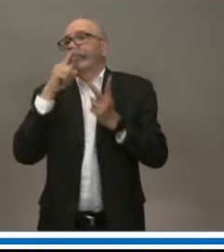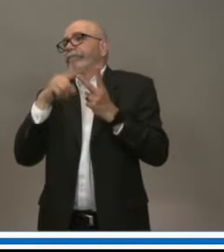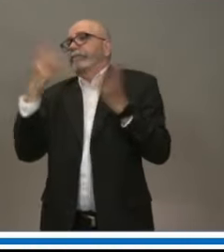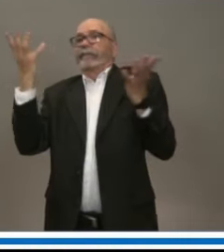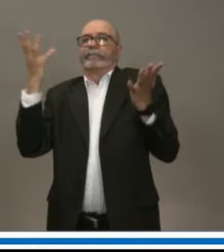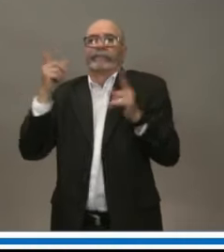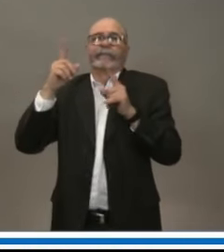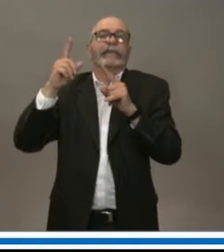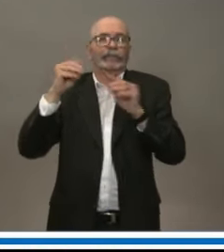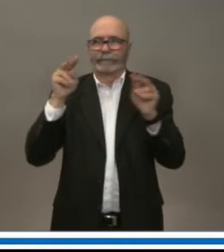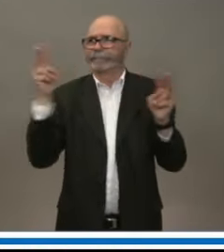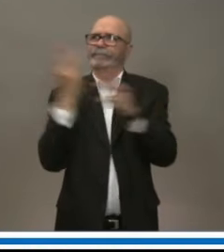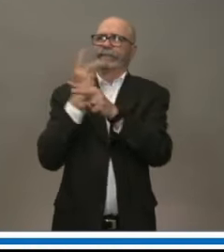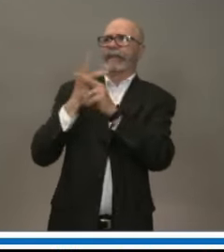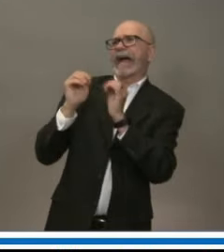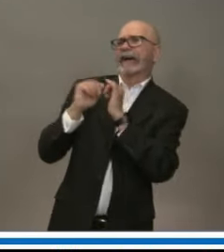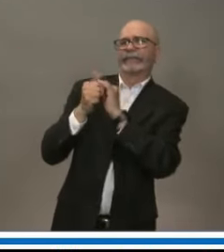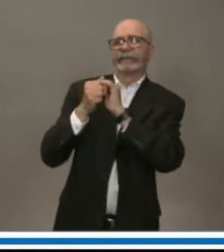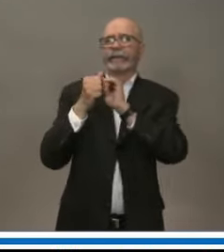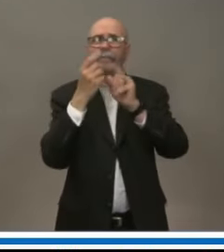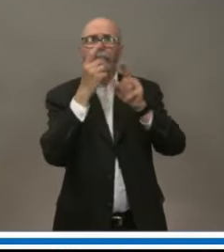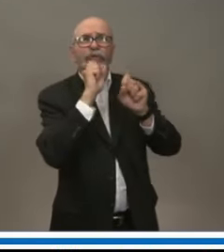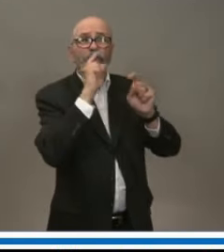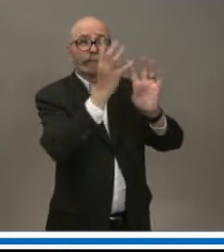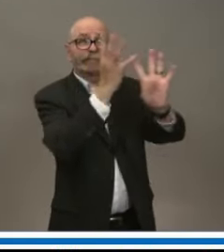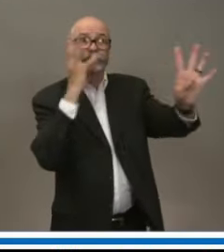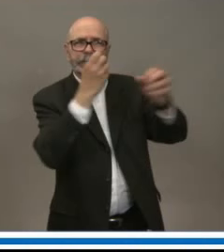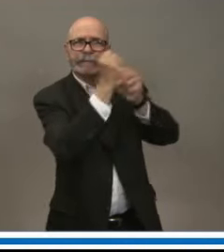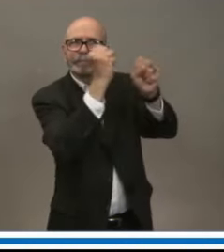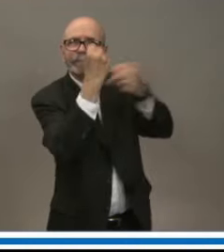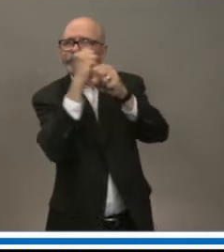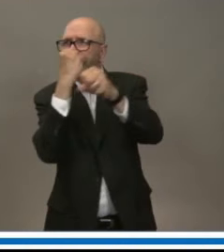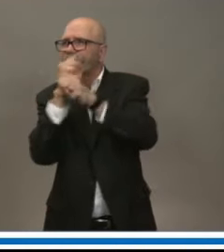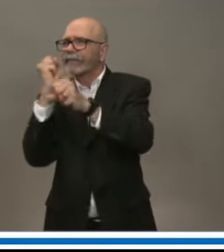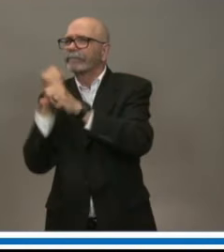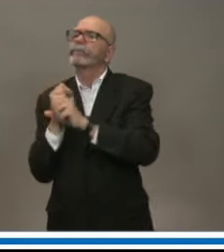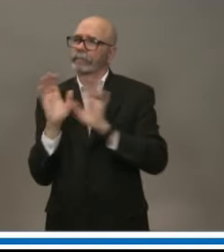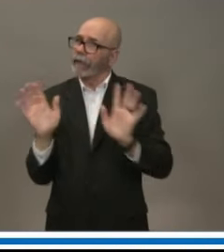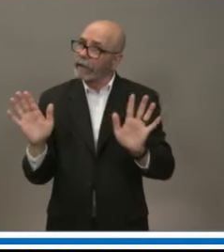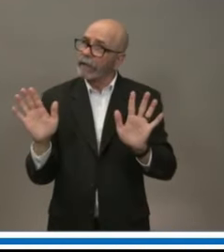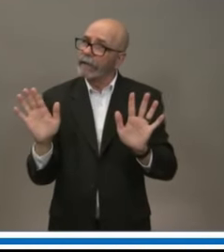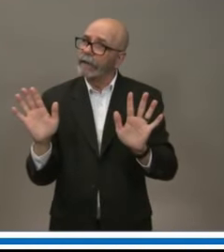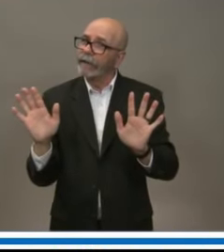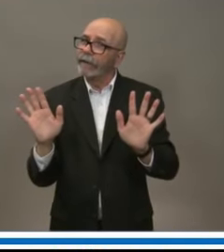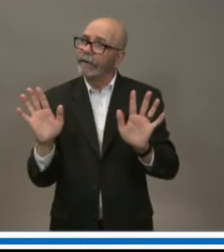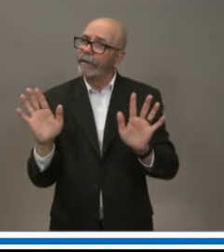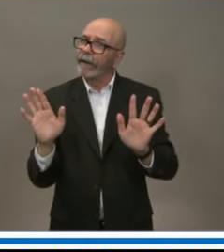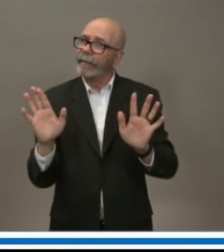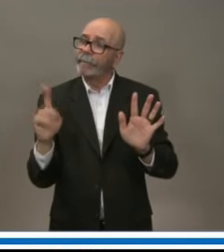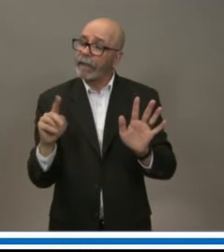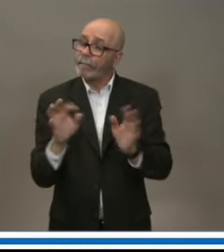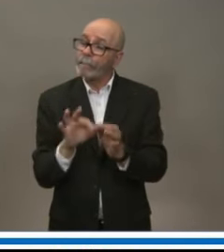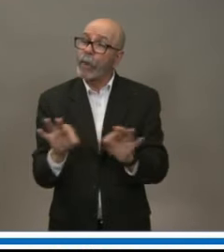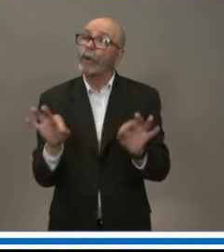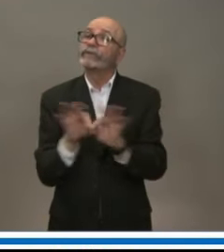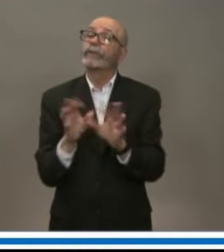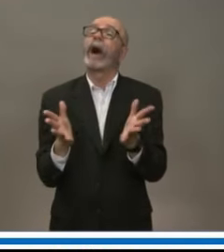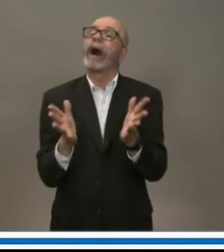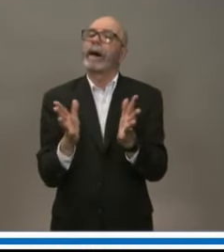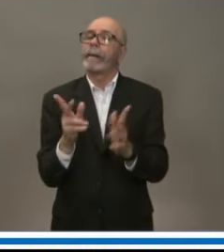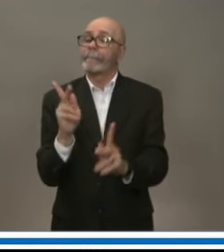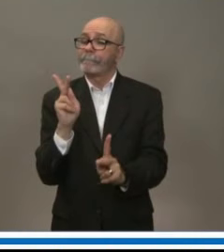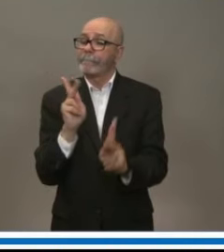they are. The third piece, however, is the public. So how does the public play a role? What are they doing to make sure that they are respecting the